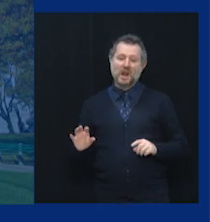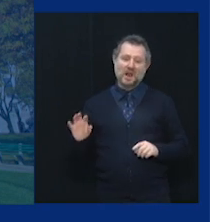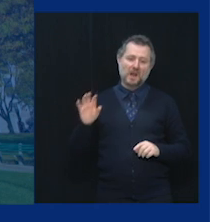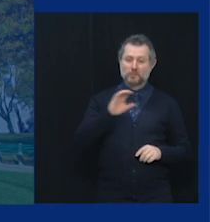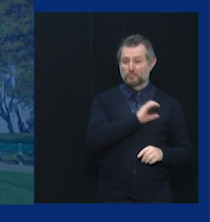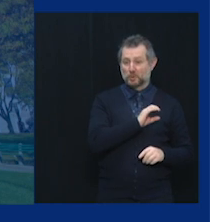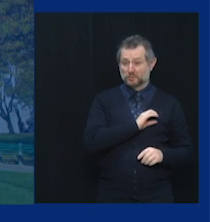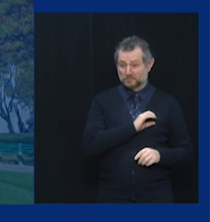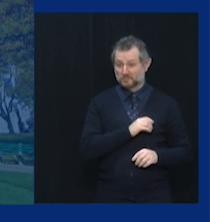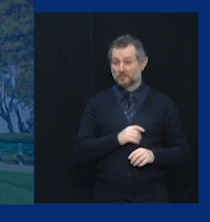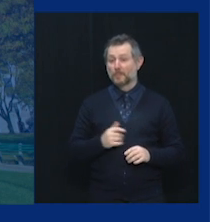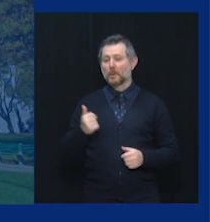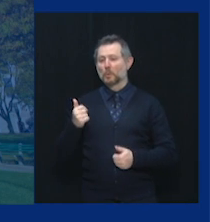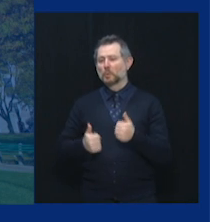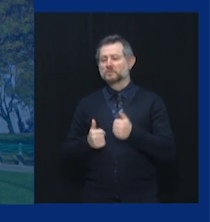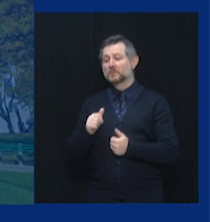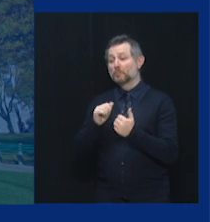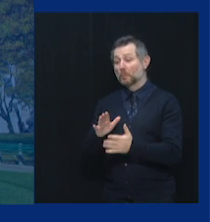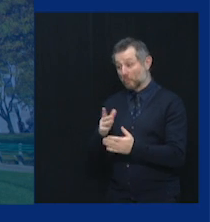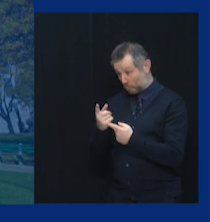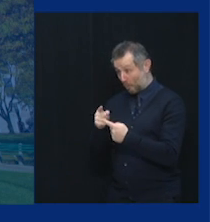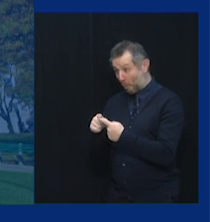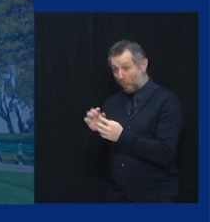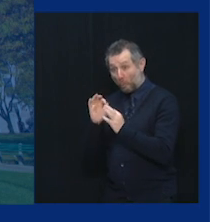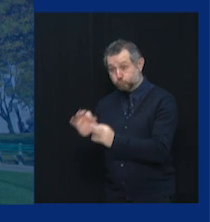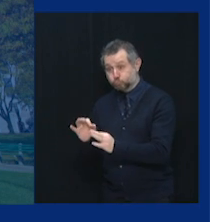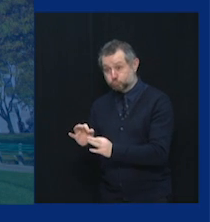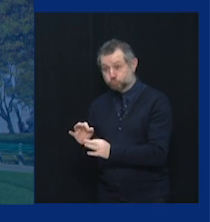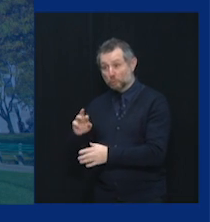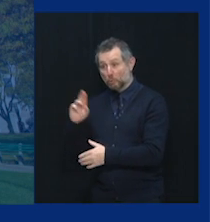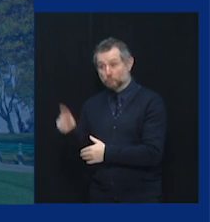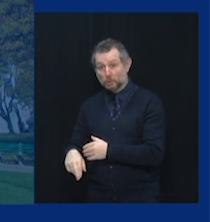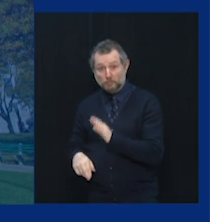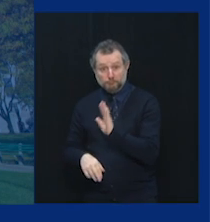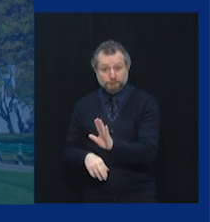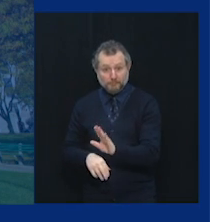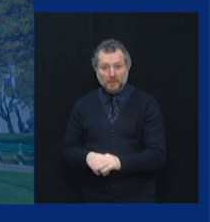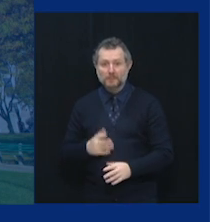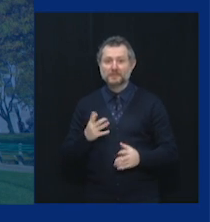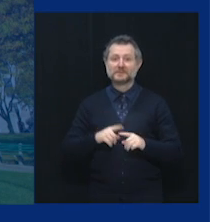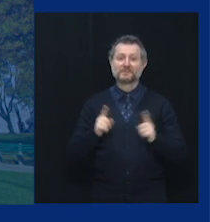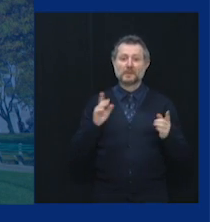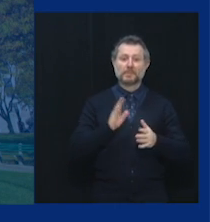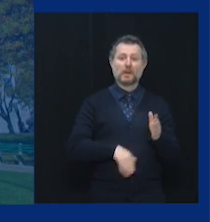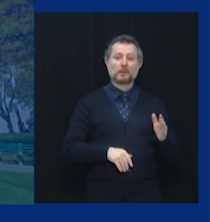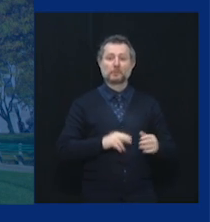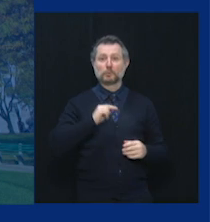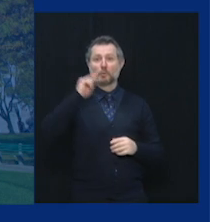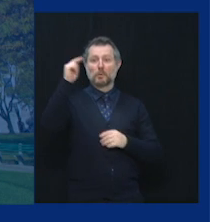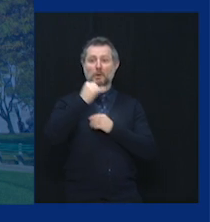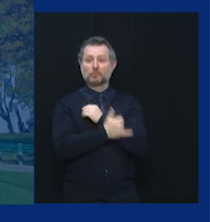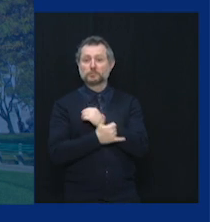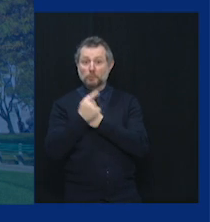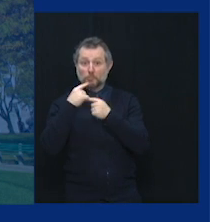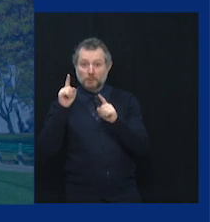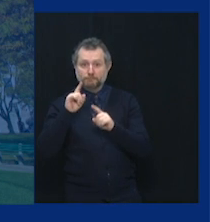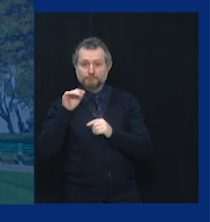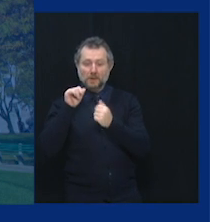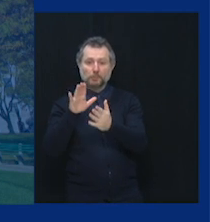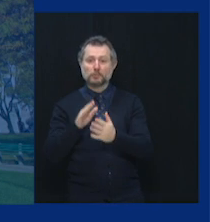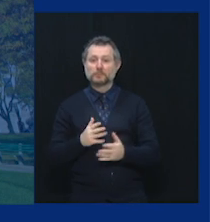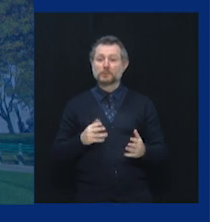is different than what's going to work in the North Country, is different than what's going to work in New York City. They have to do it. I said this in